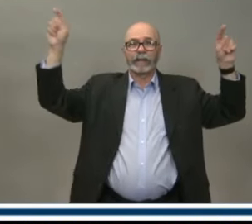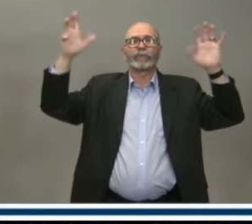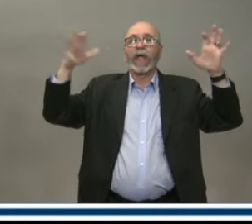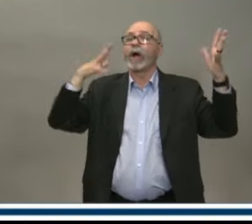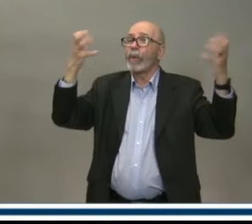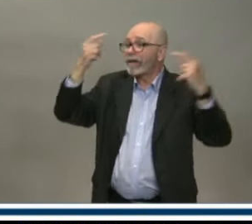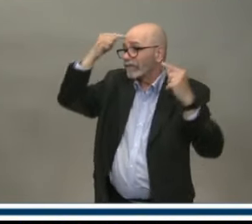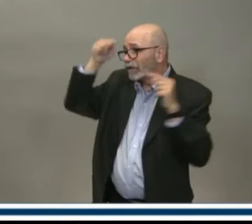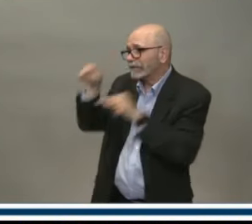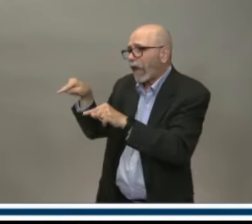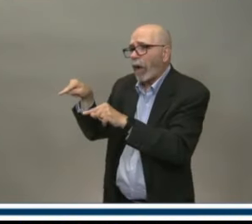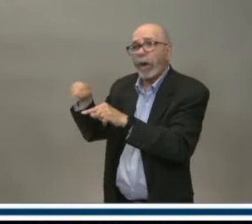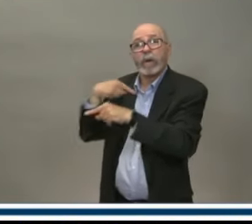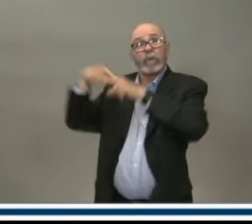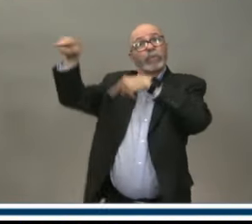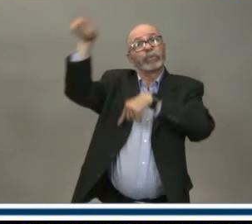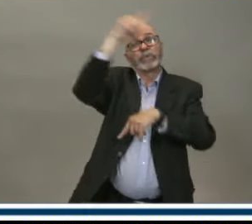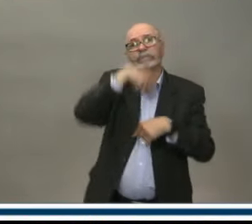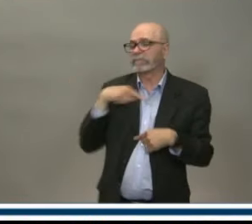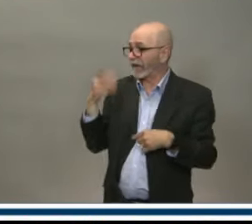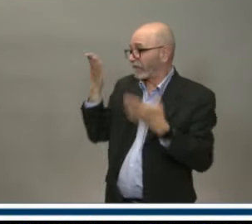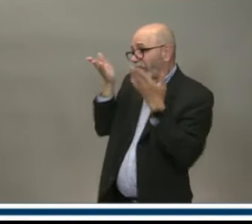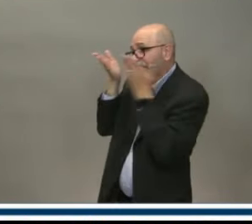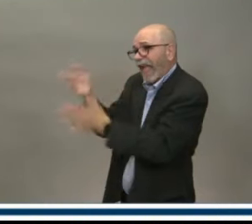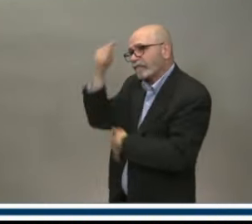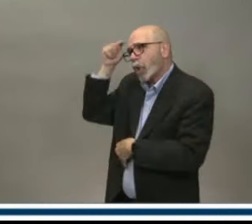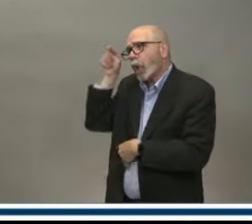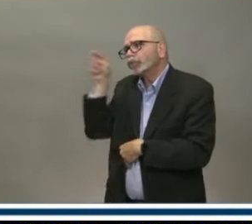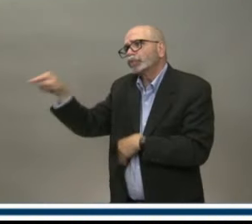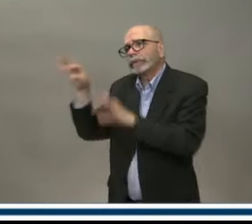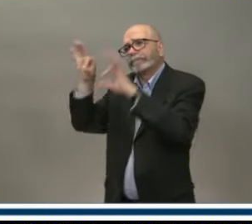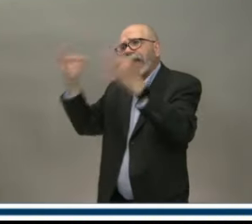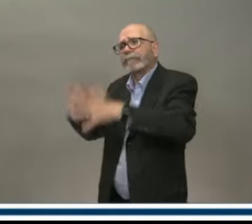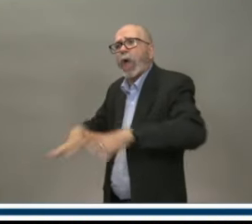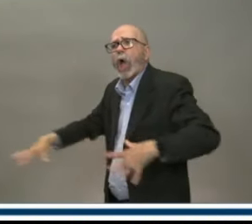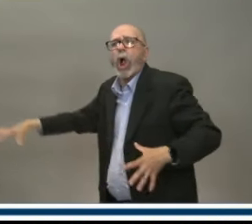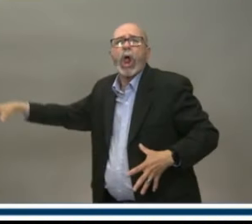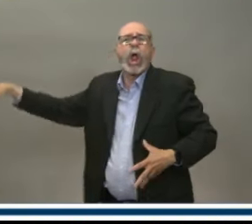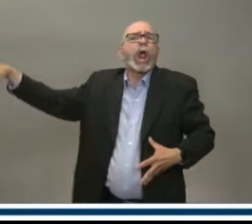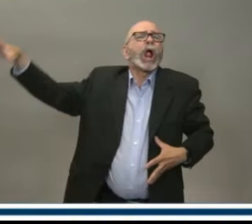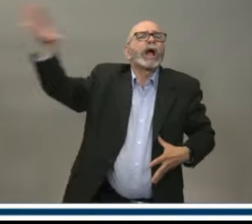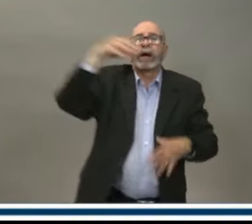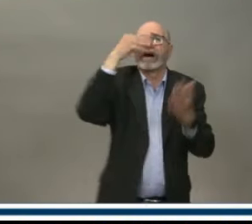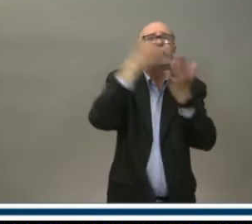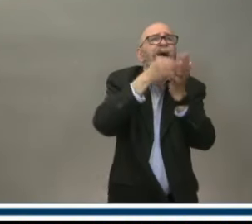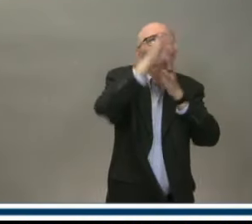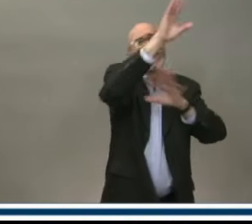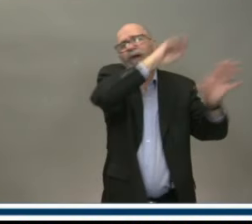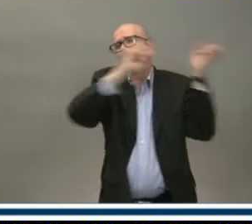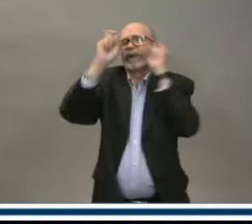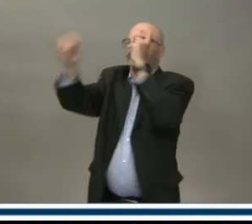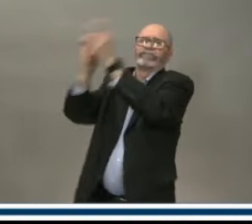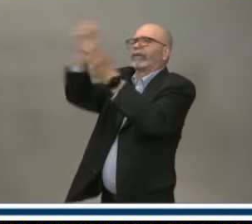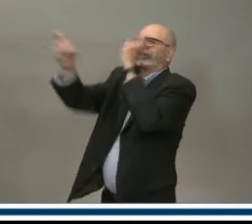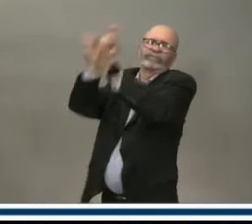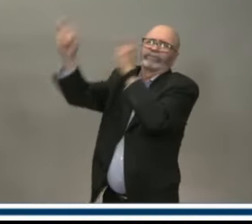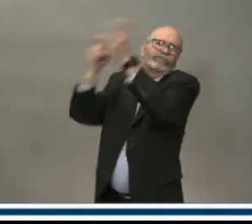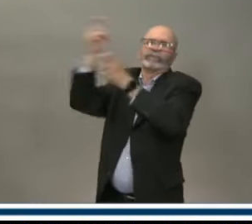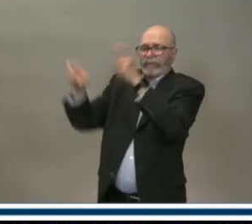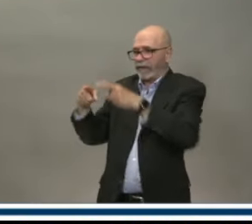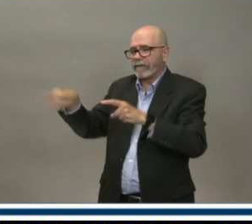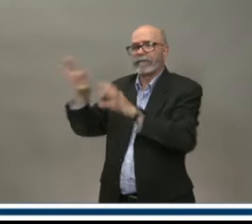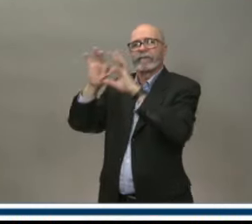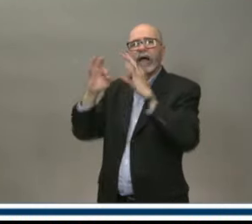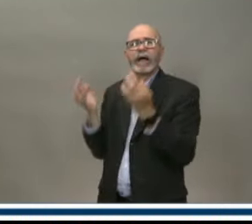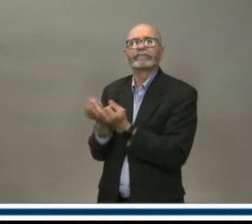for you, and they want to help. Many are offering financial support to the families in their time of need. And I've asked the Canadian